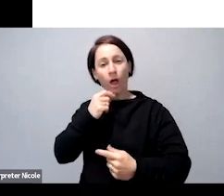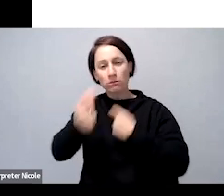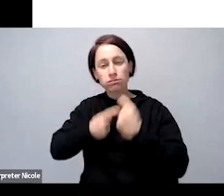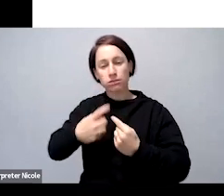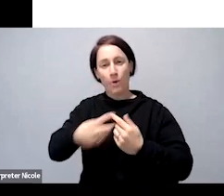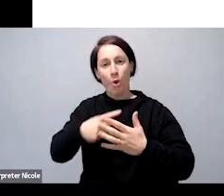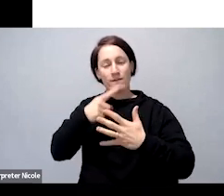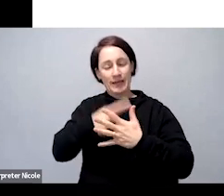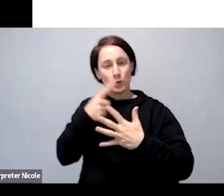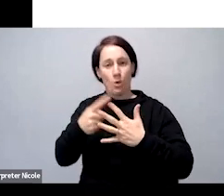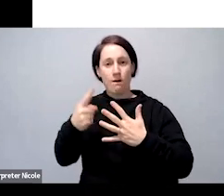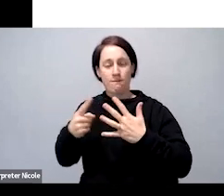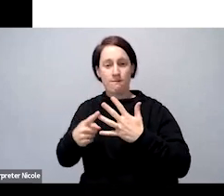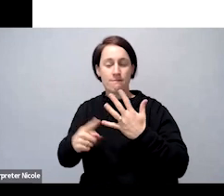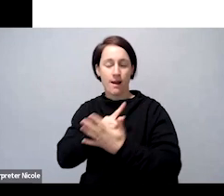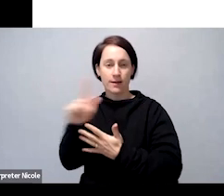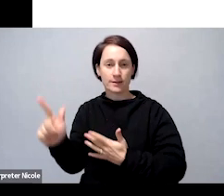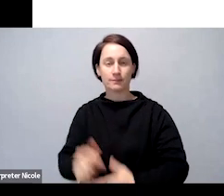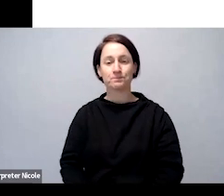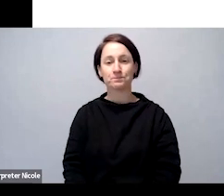Next slide, please.